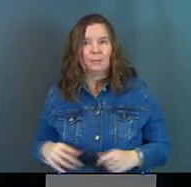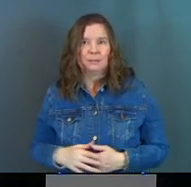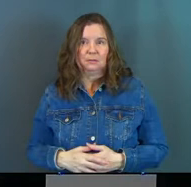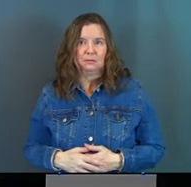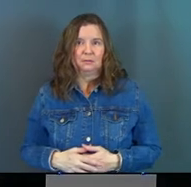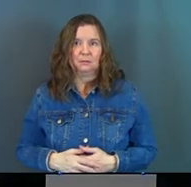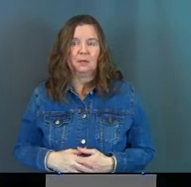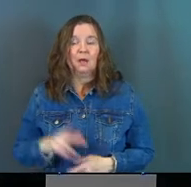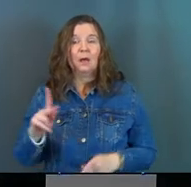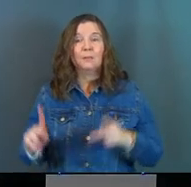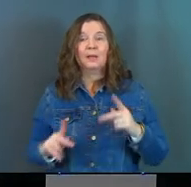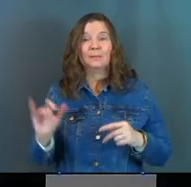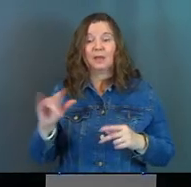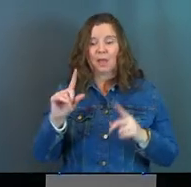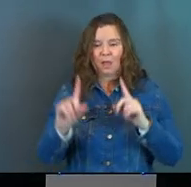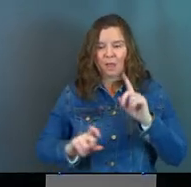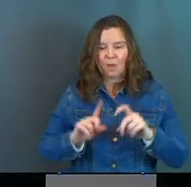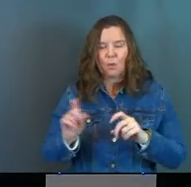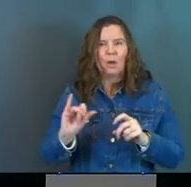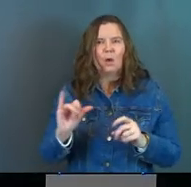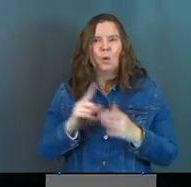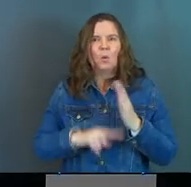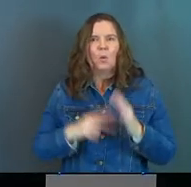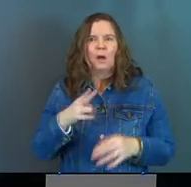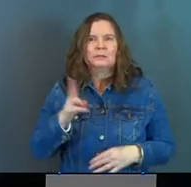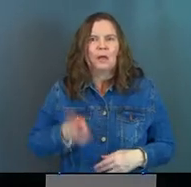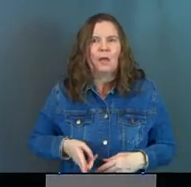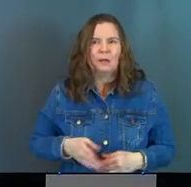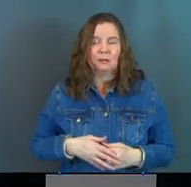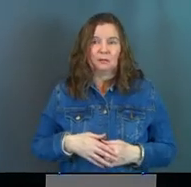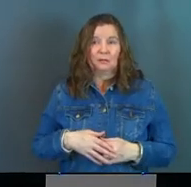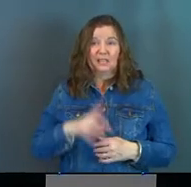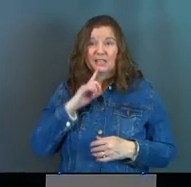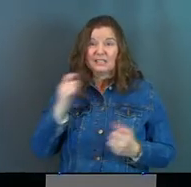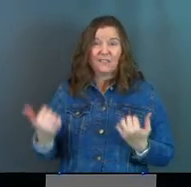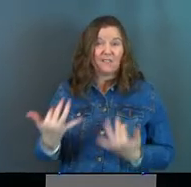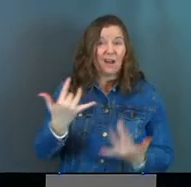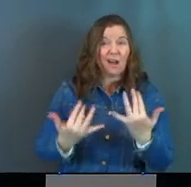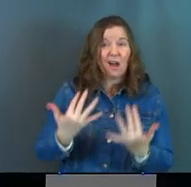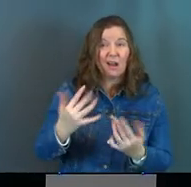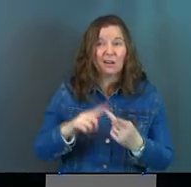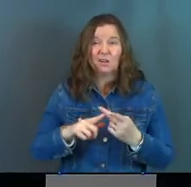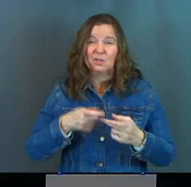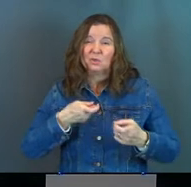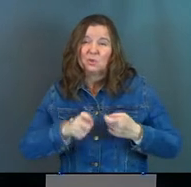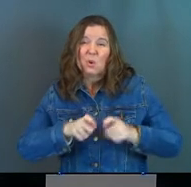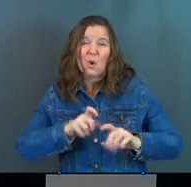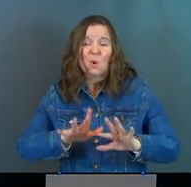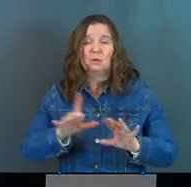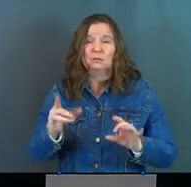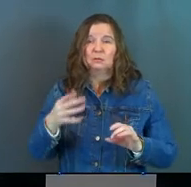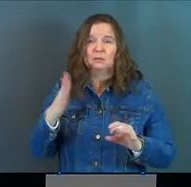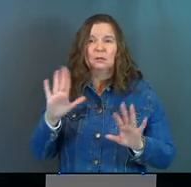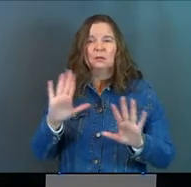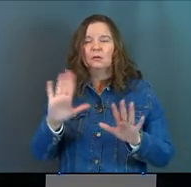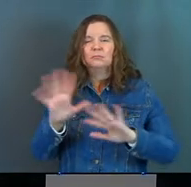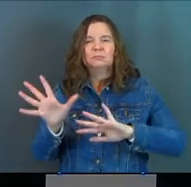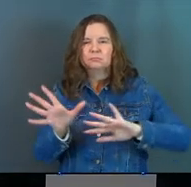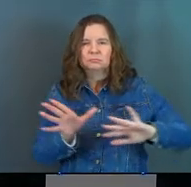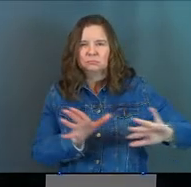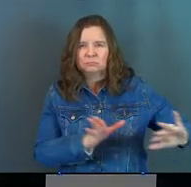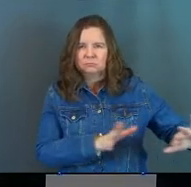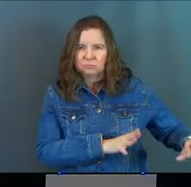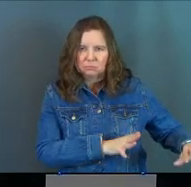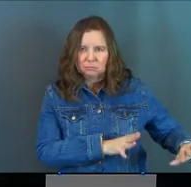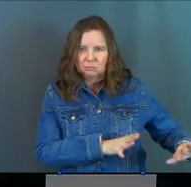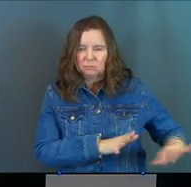happens. People ask questions about, like, what's hell? Is it fire? Is it torture? Is God sadistic? Get all of that stuff